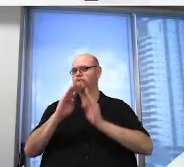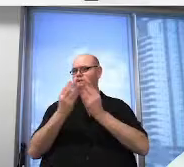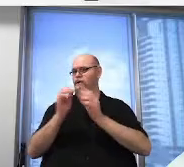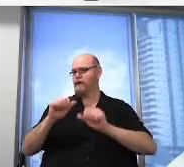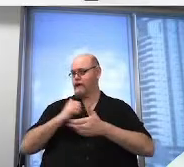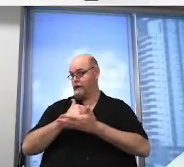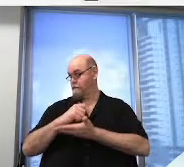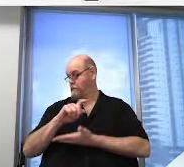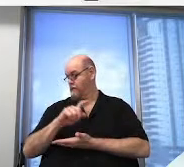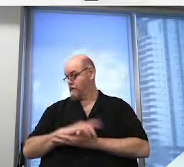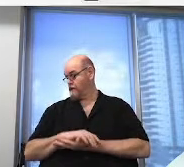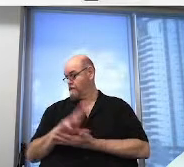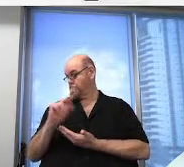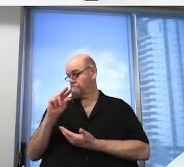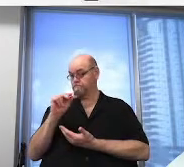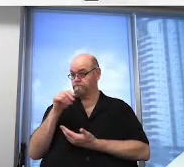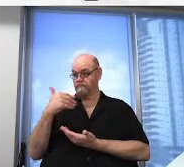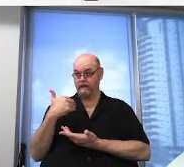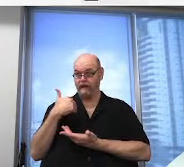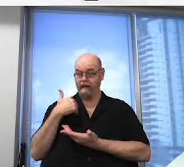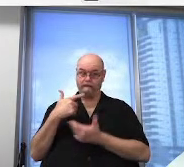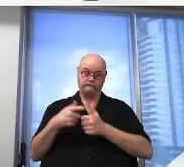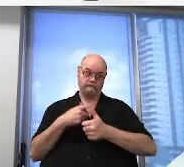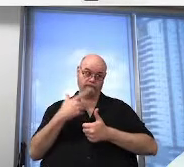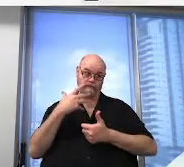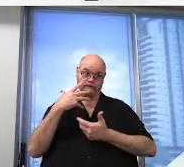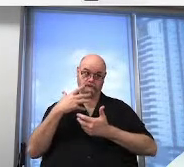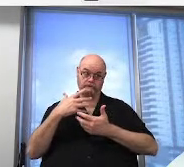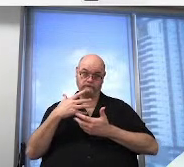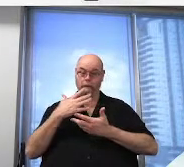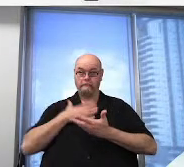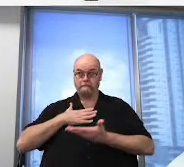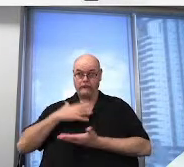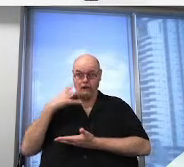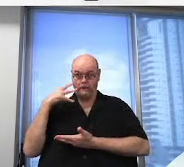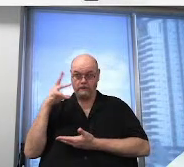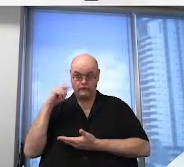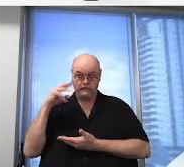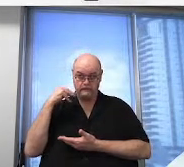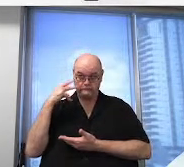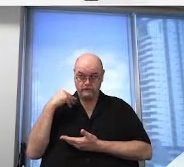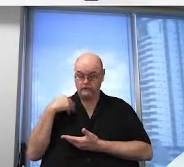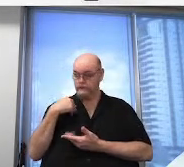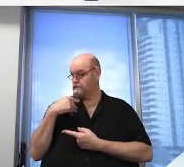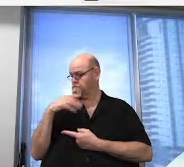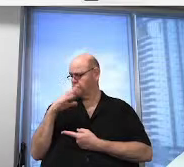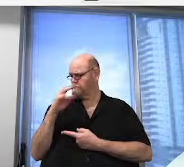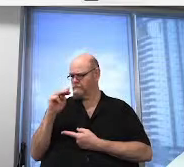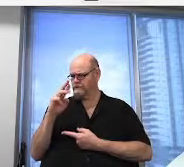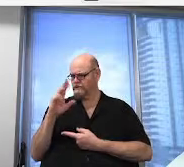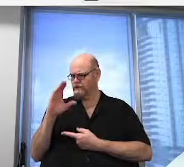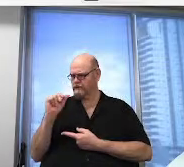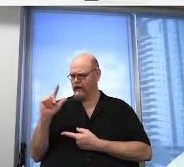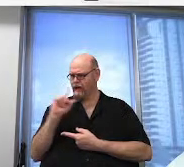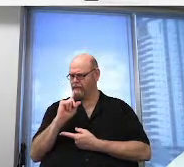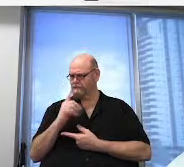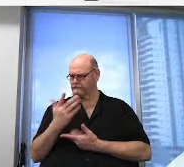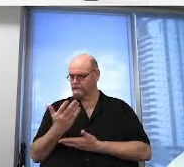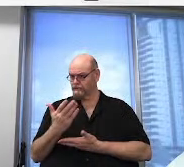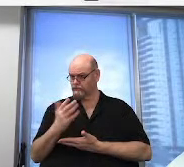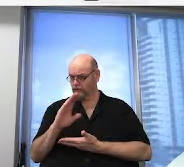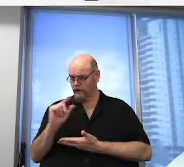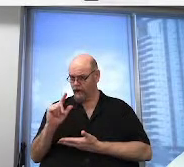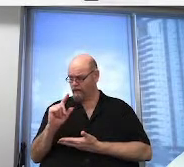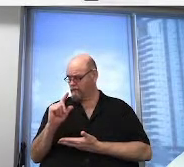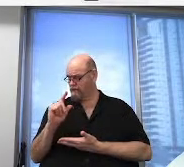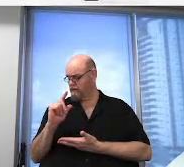Sir. No problems that you can identify that maybe the Energy Bureau can help with? Not that I have firsthand to tell you right now. Okay. Is Mr. Cow here?